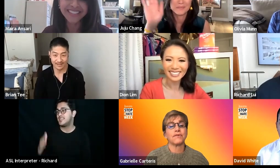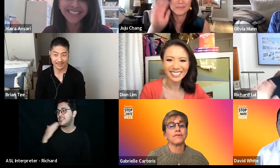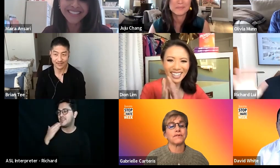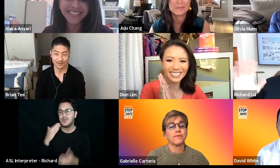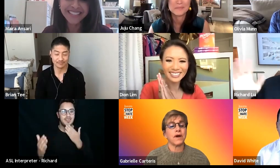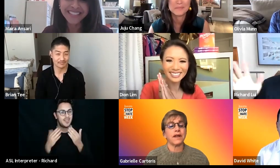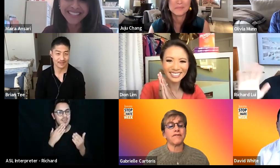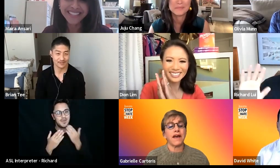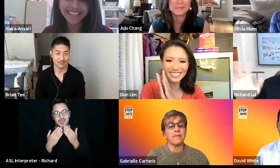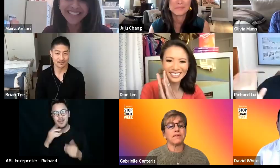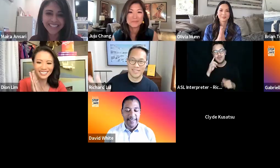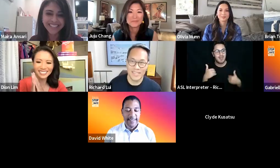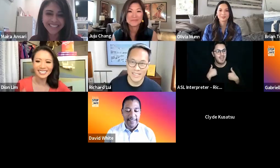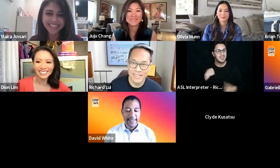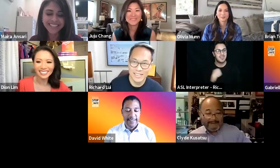you for having us. Thank you.